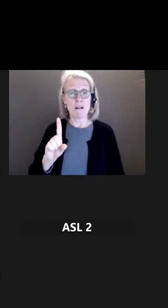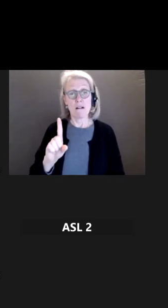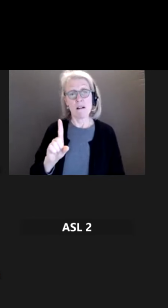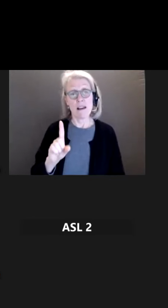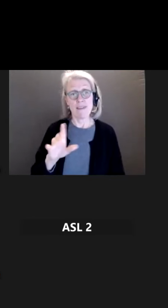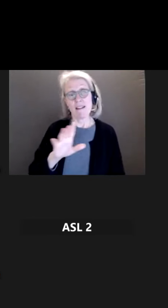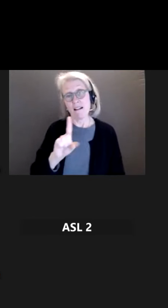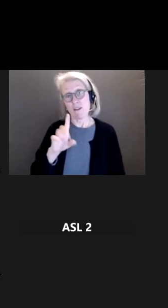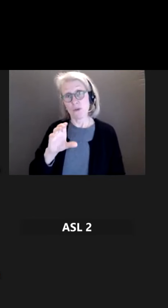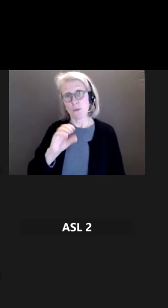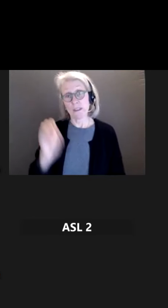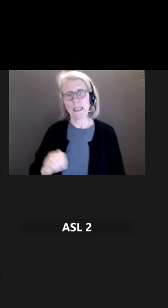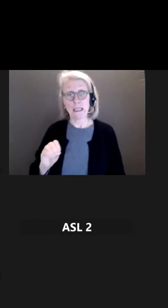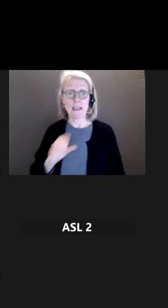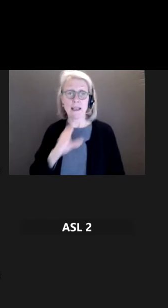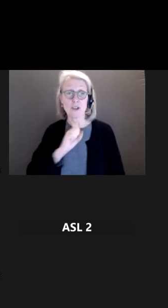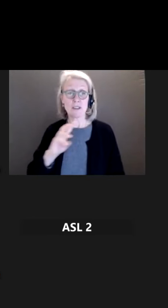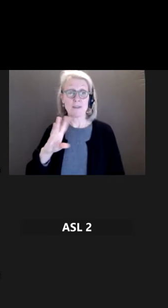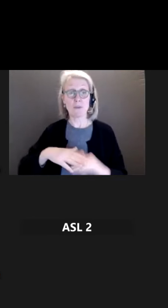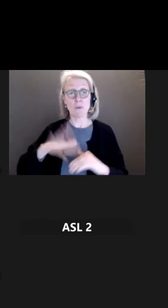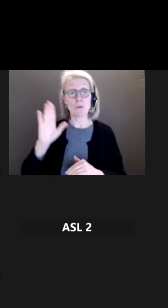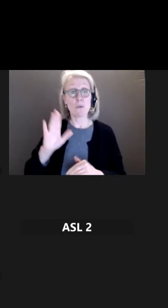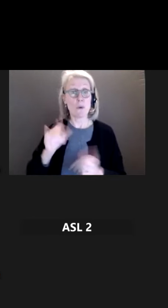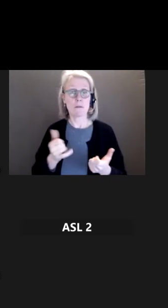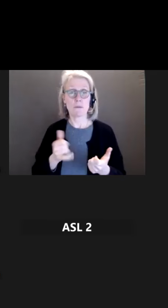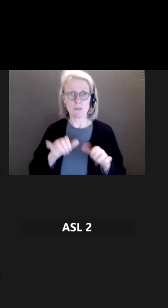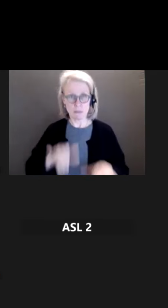aged 65 years and older.